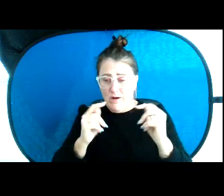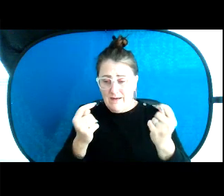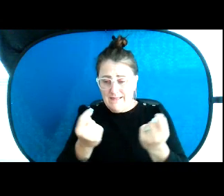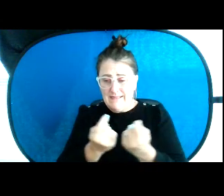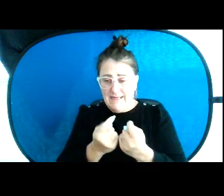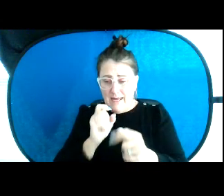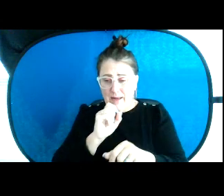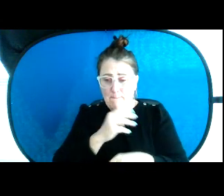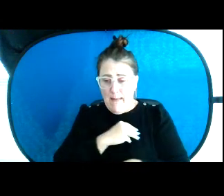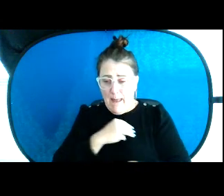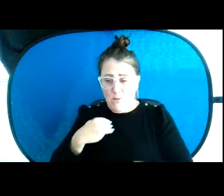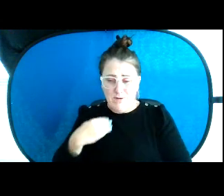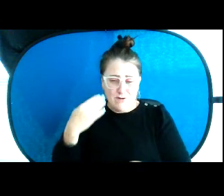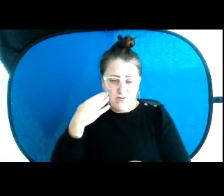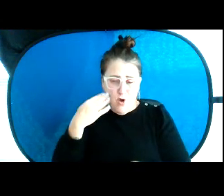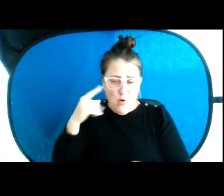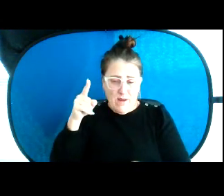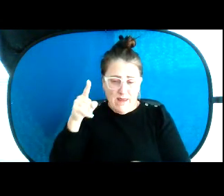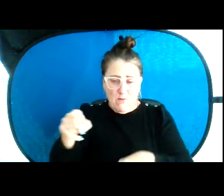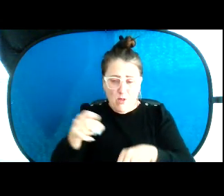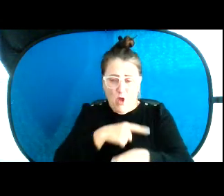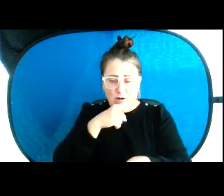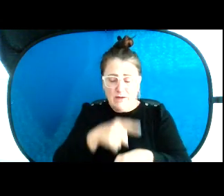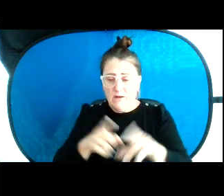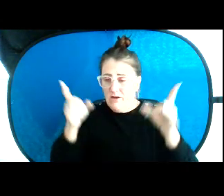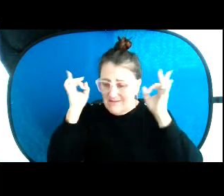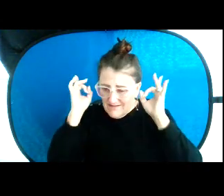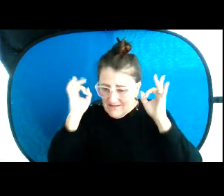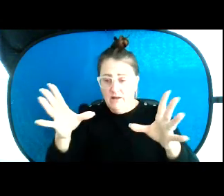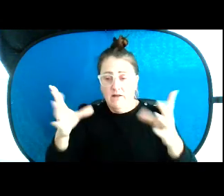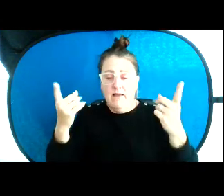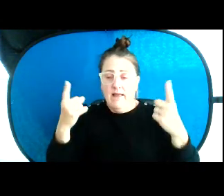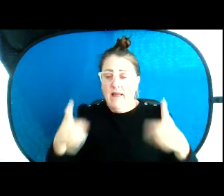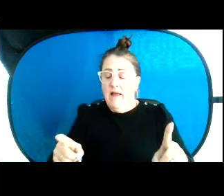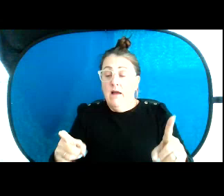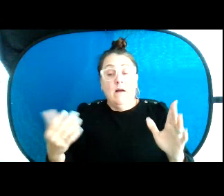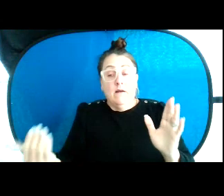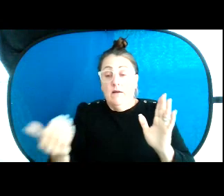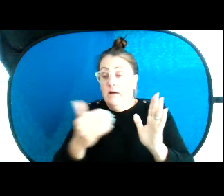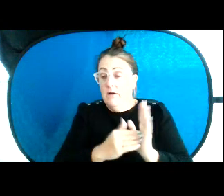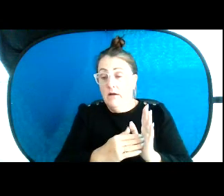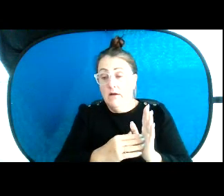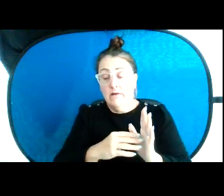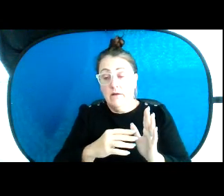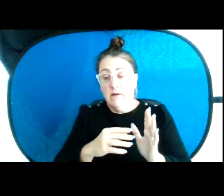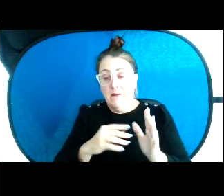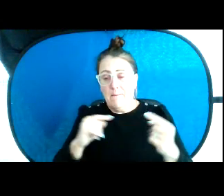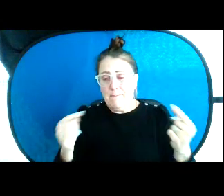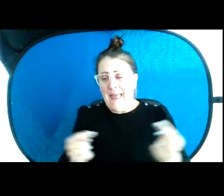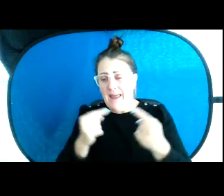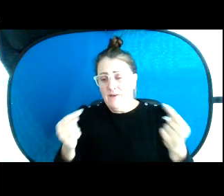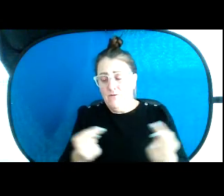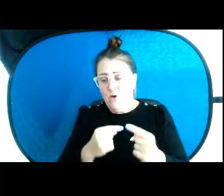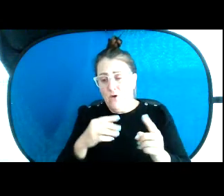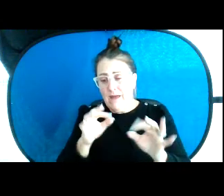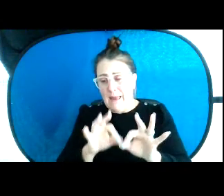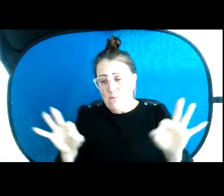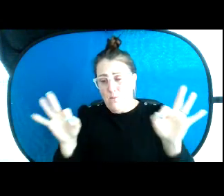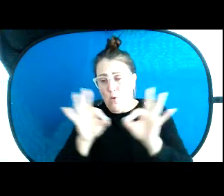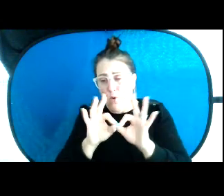side. This tragic incident is yet just another painful reminder of the importance of the work